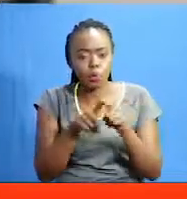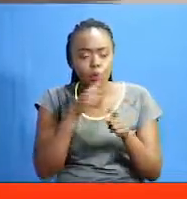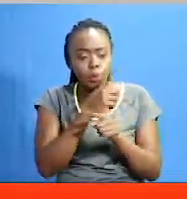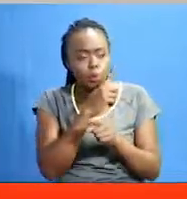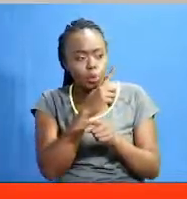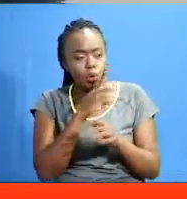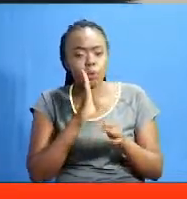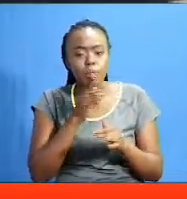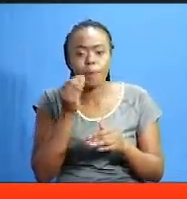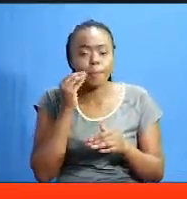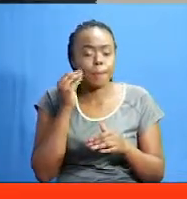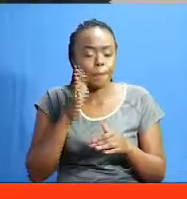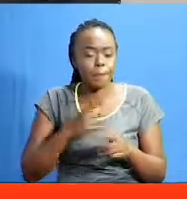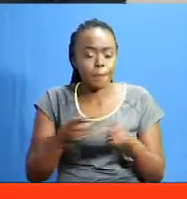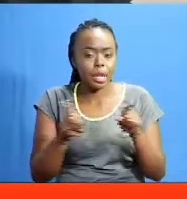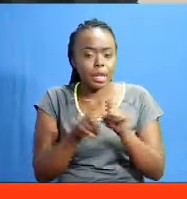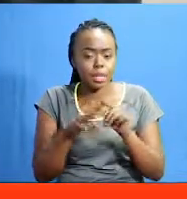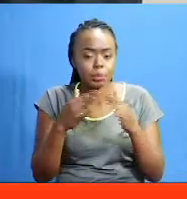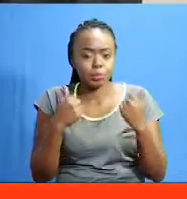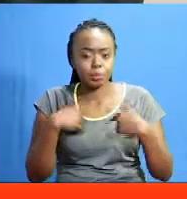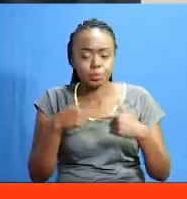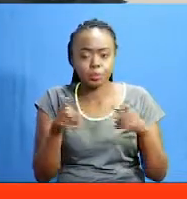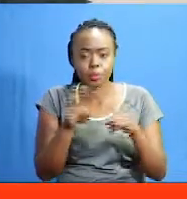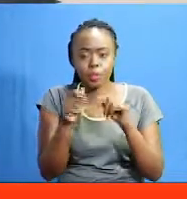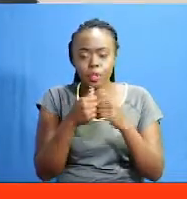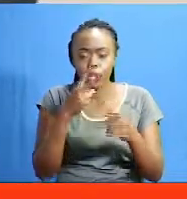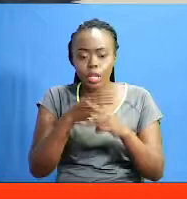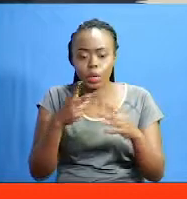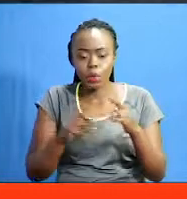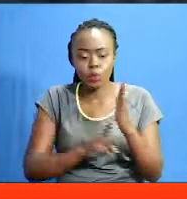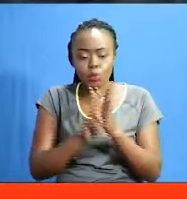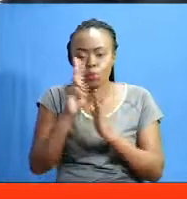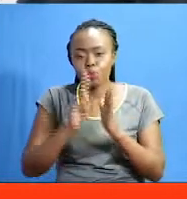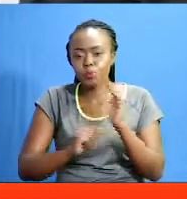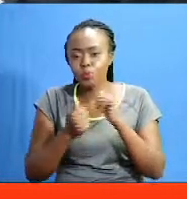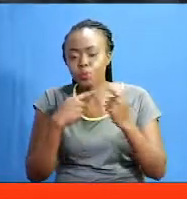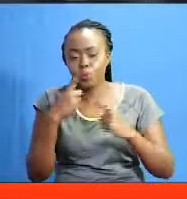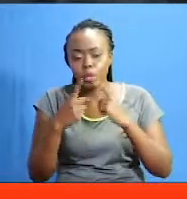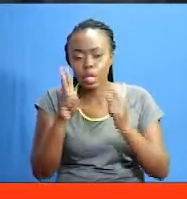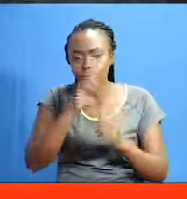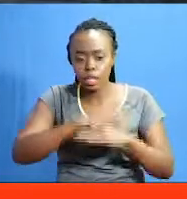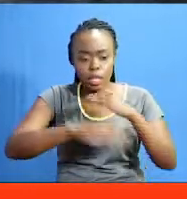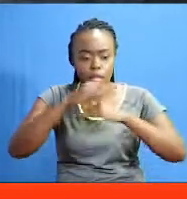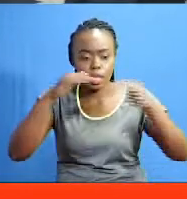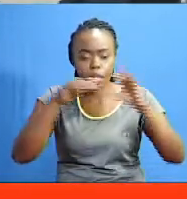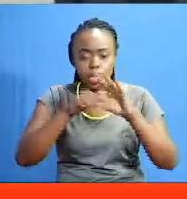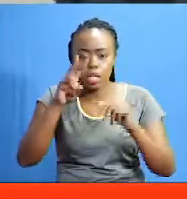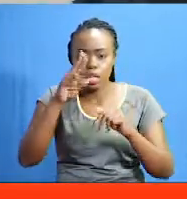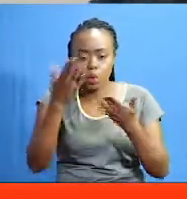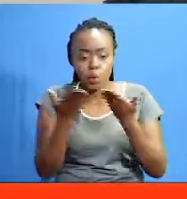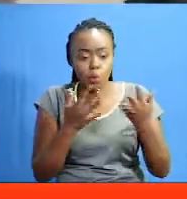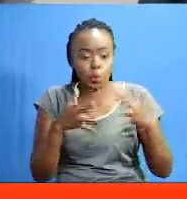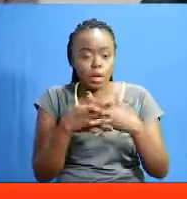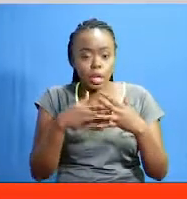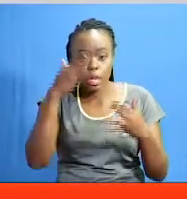So this will be going home, but I just wanted to talk about. Dr. Jacob Astakte, Vice Chancellor at the Modern State University in